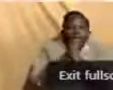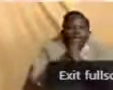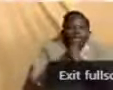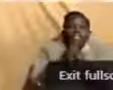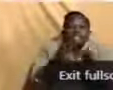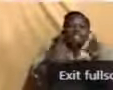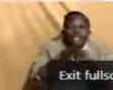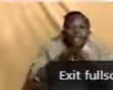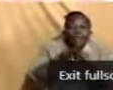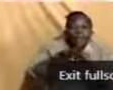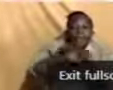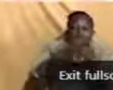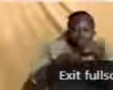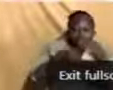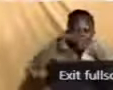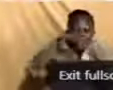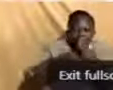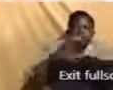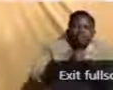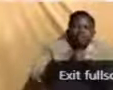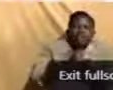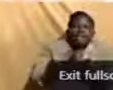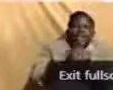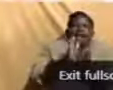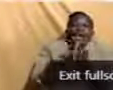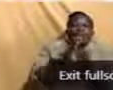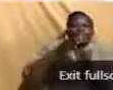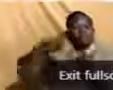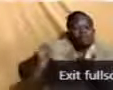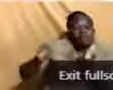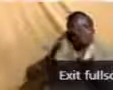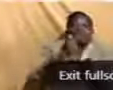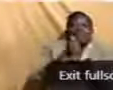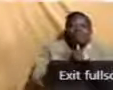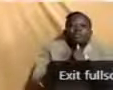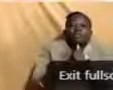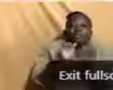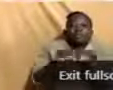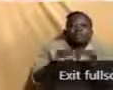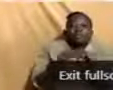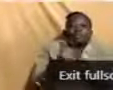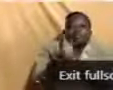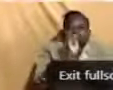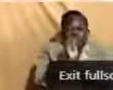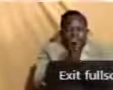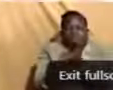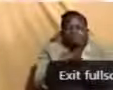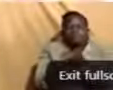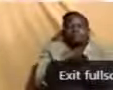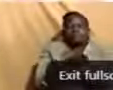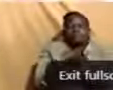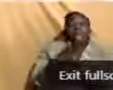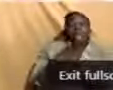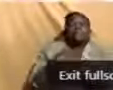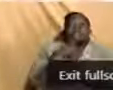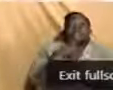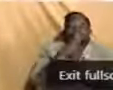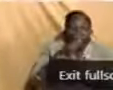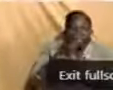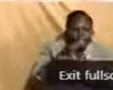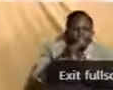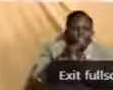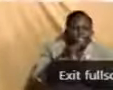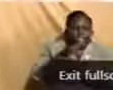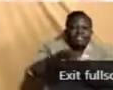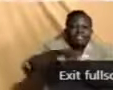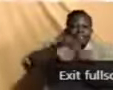and functions outside his office. And that is a bit that I disagree with. And I'm saying that particular